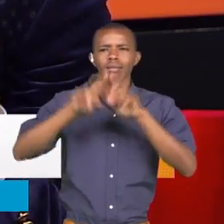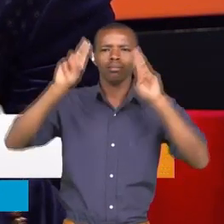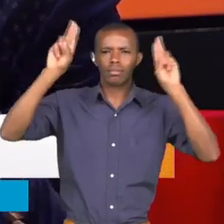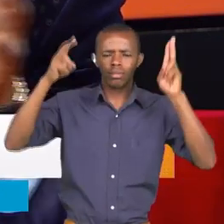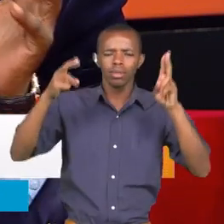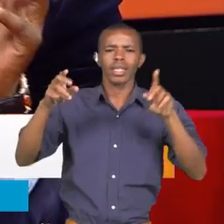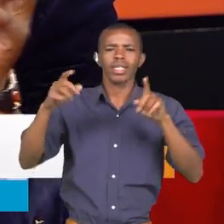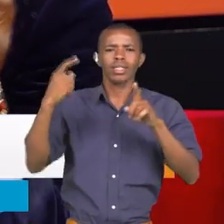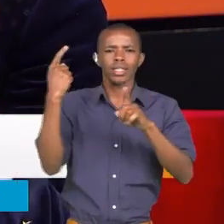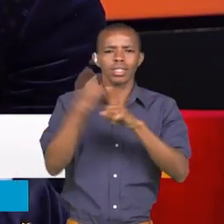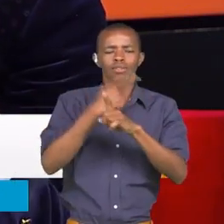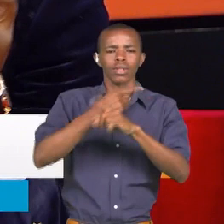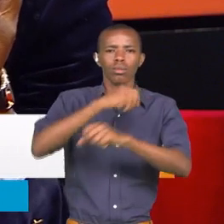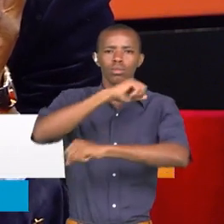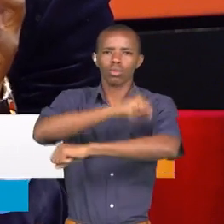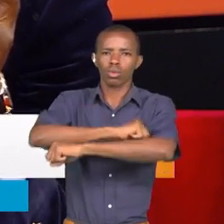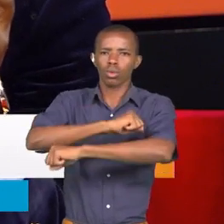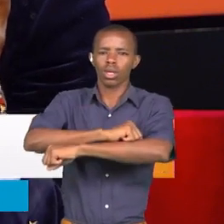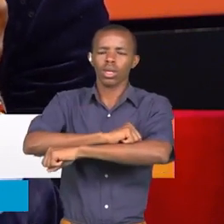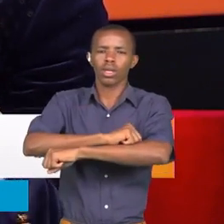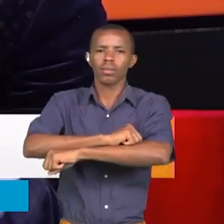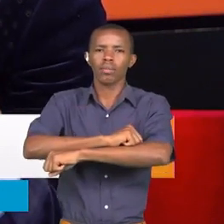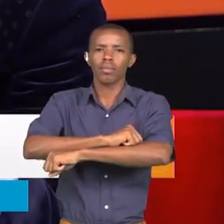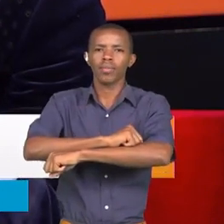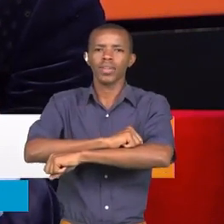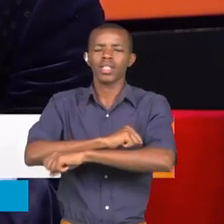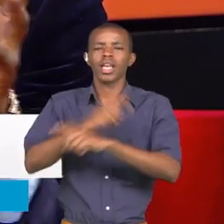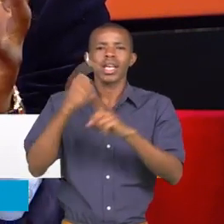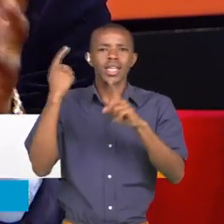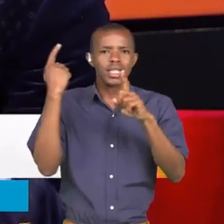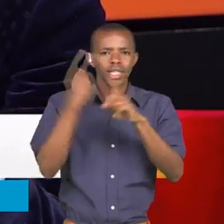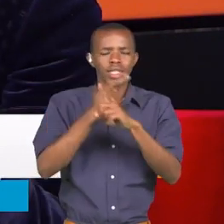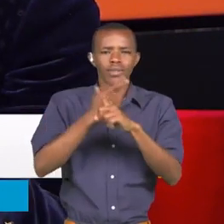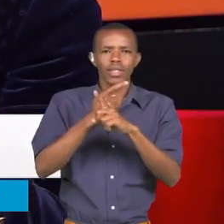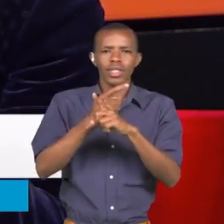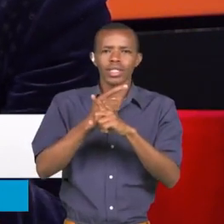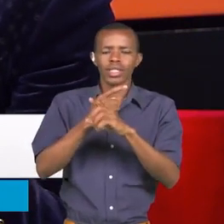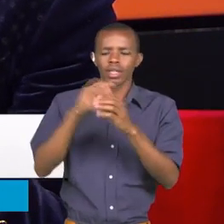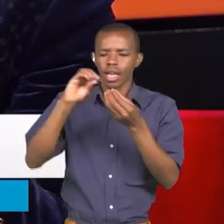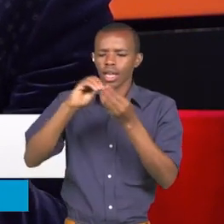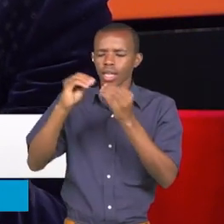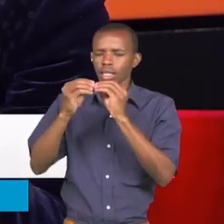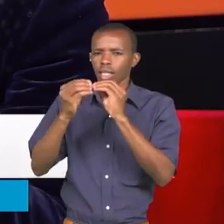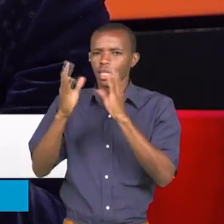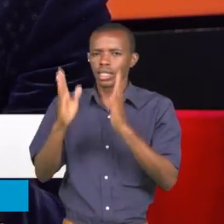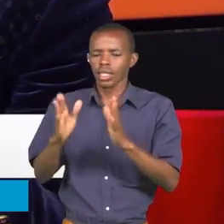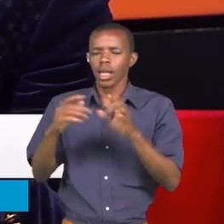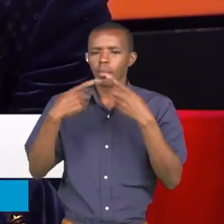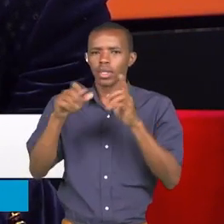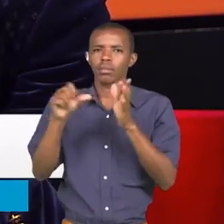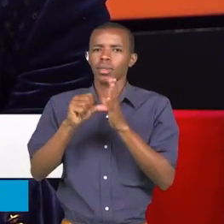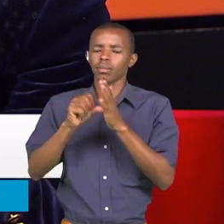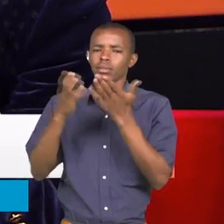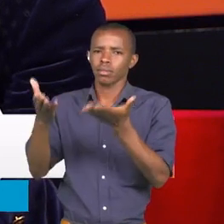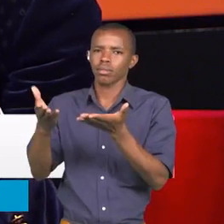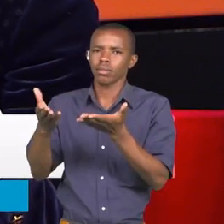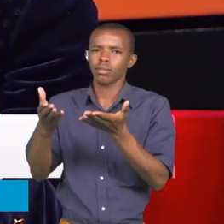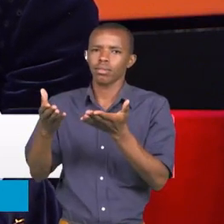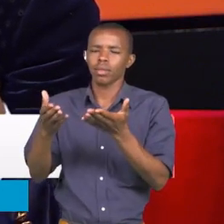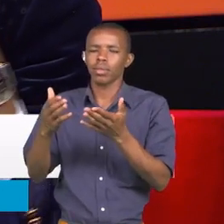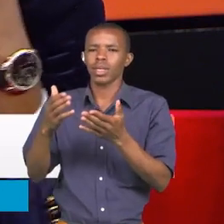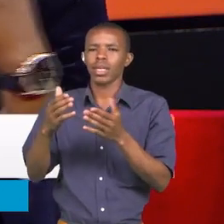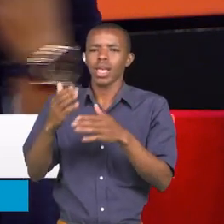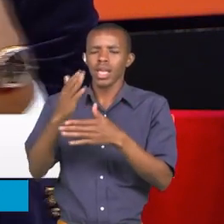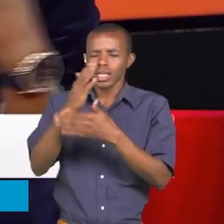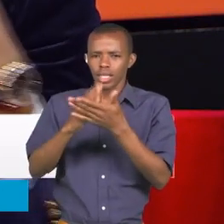out from different schools. And these are different, actually, tutors, creators. But there was a problem. At some point, guys felt tired